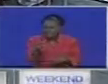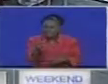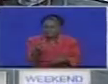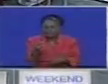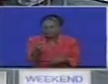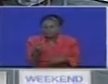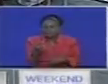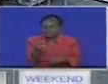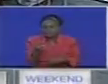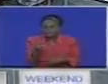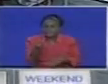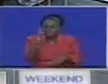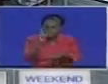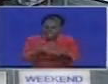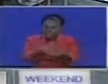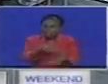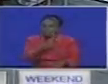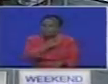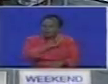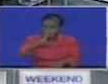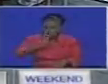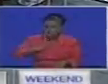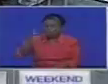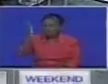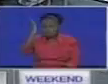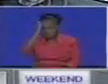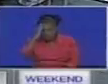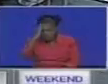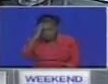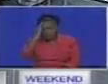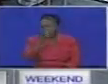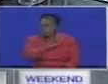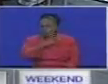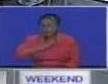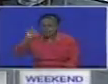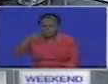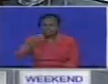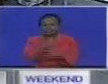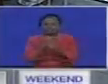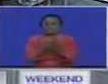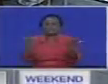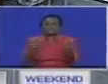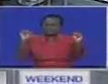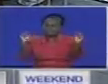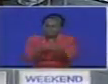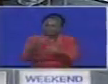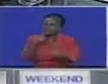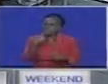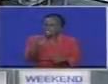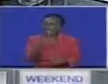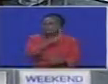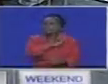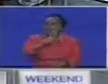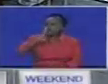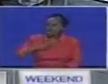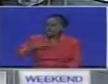National Election Board? The moment the board got to know it, then the board needs to act. But you can also not say that the board has not